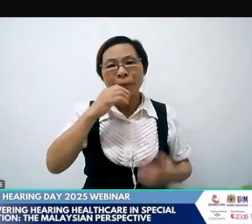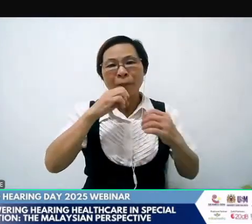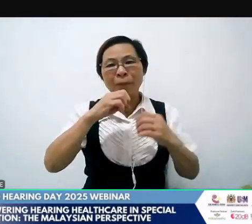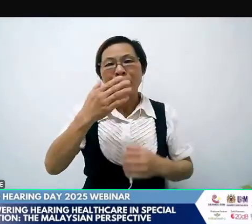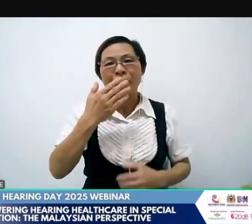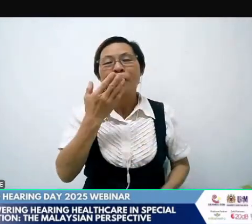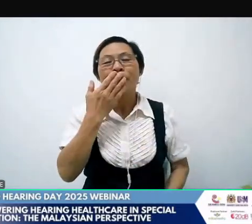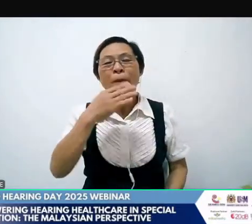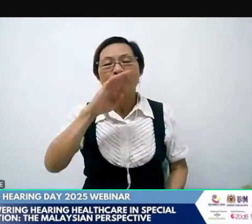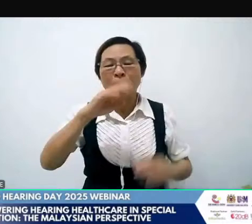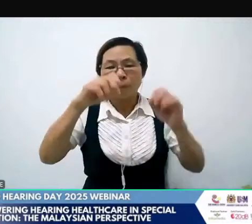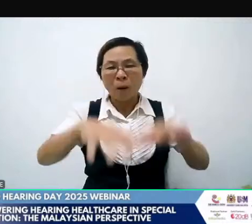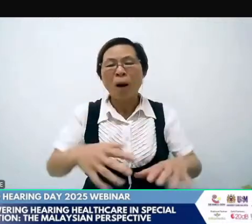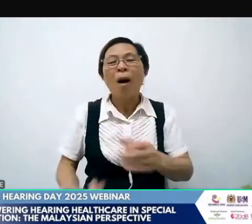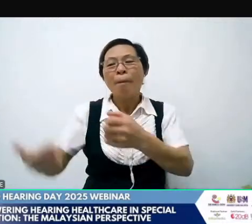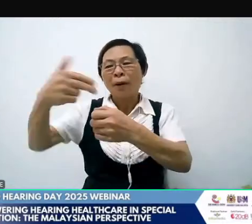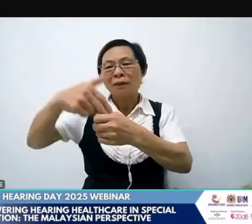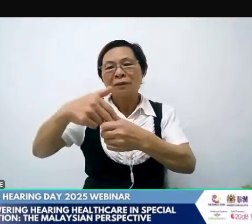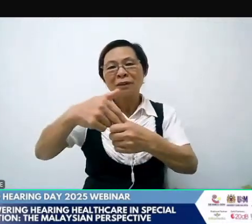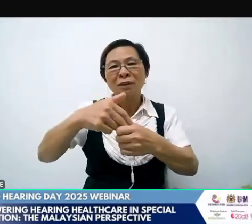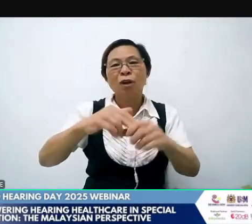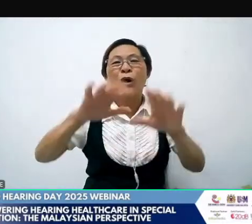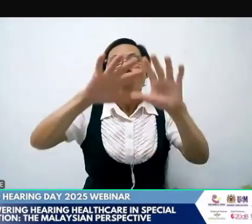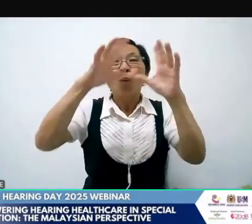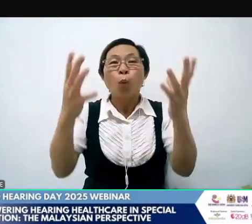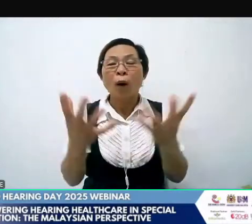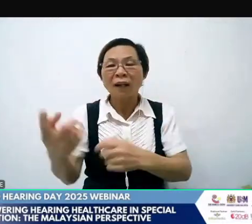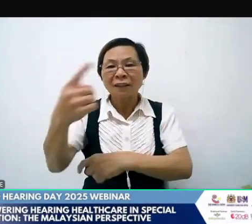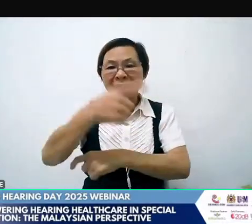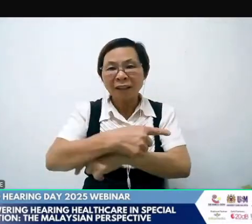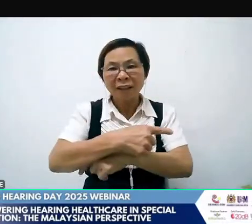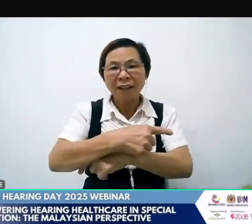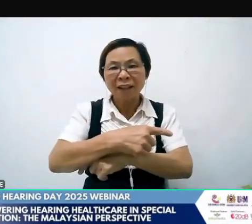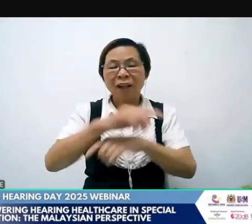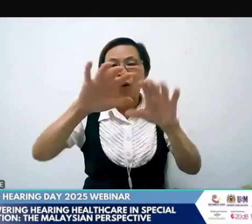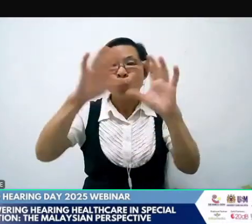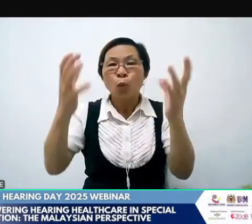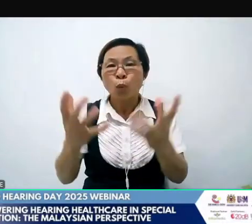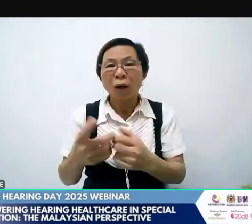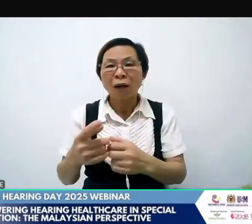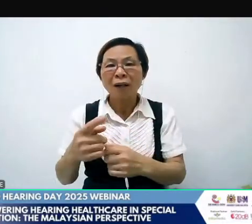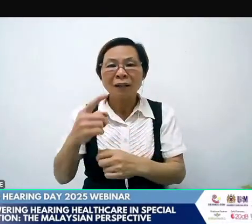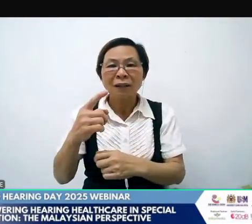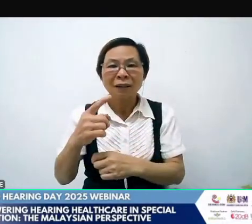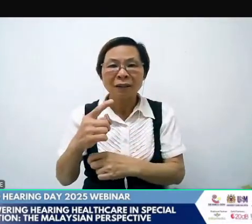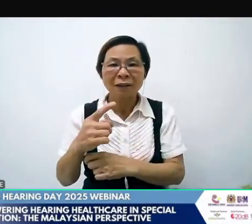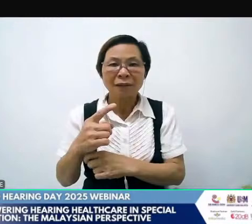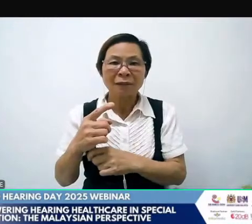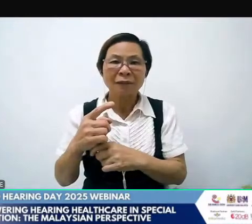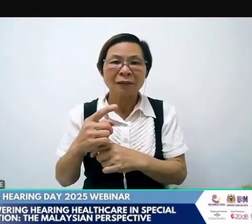Hearing Day 2025, a collaboration effort between University Science Malaysia and SEAMEO SEN.